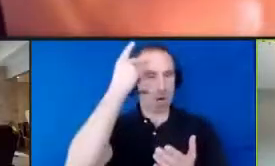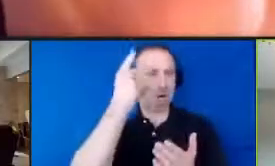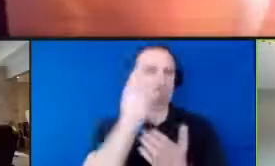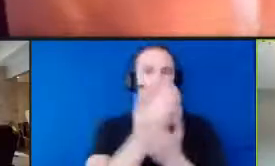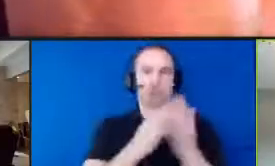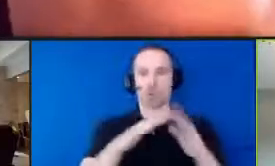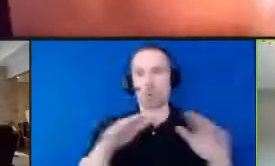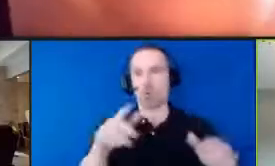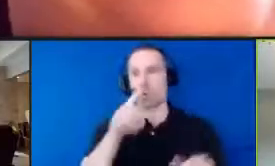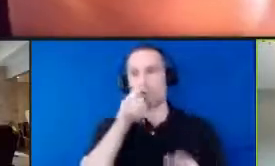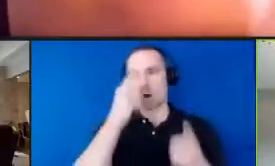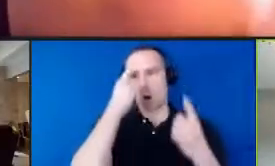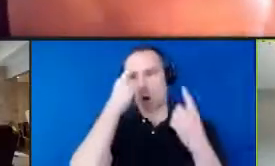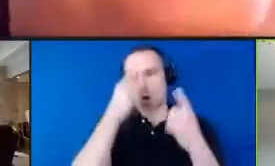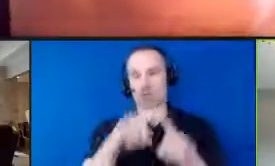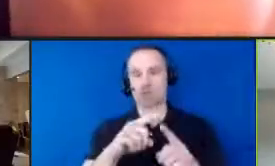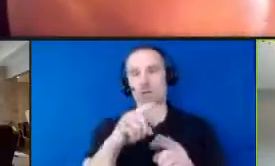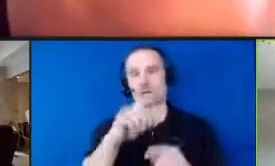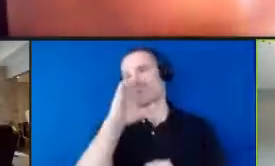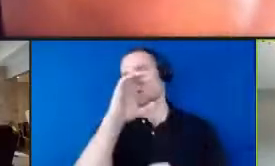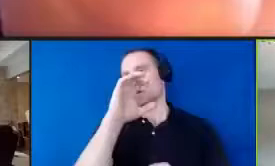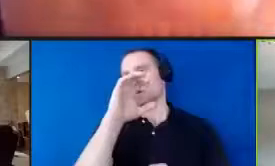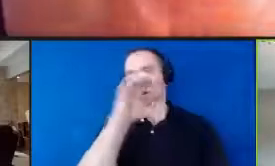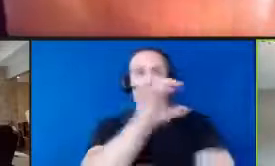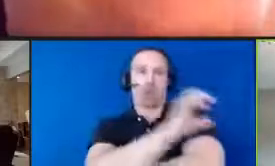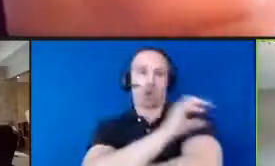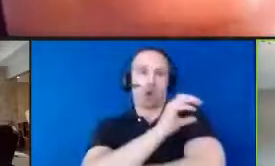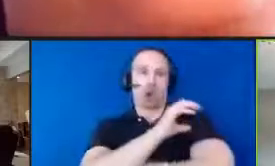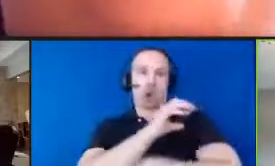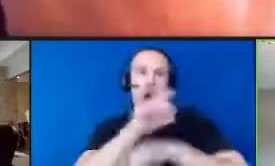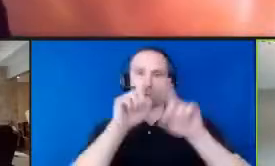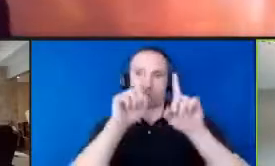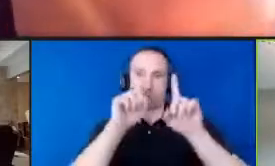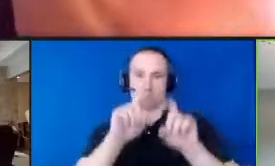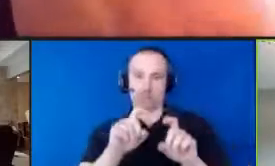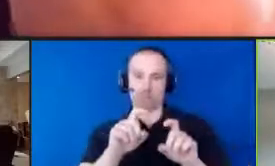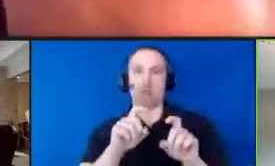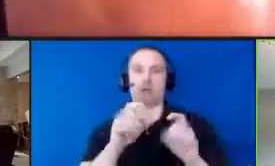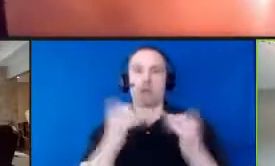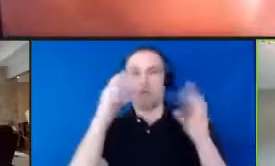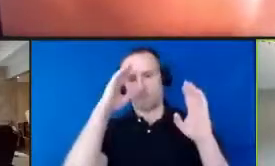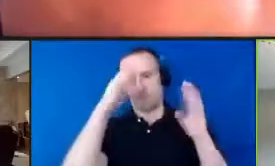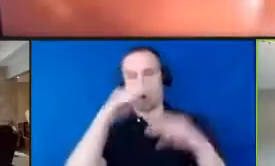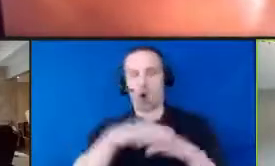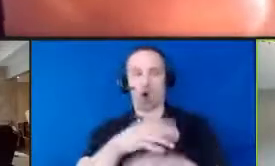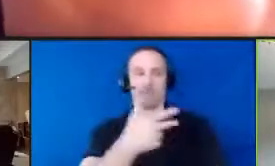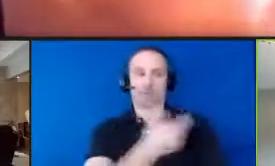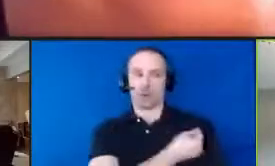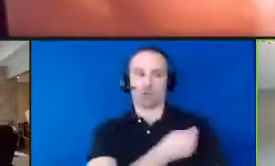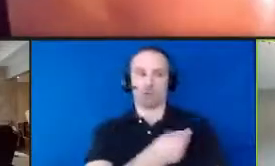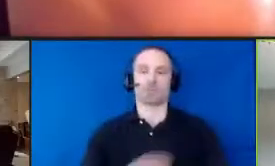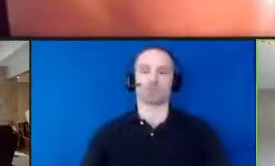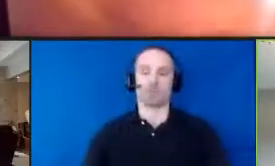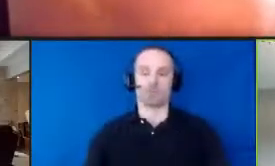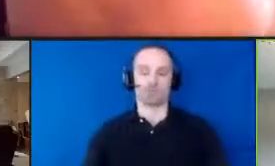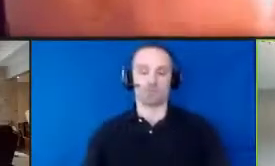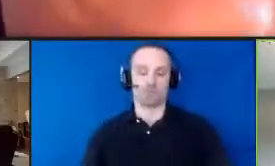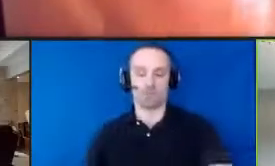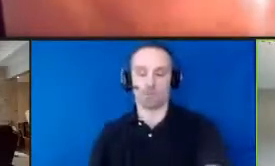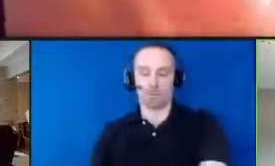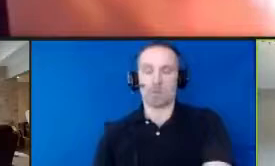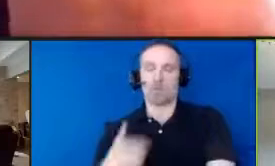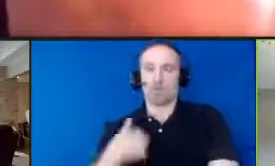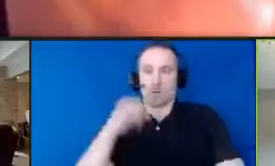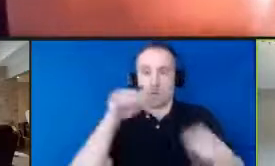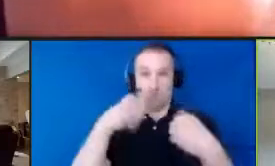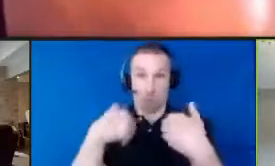clinical trials, they are looking at these vaccines. My guess is we may be able to offer these vaccines to children sometime